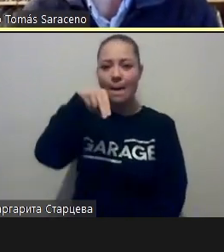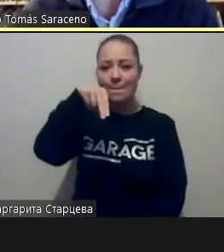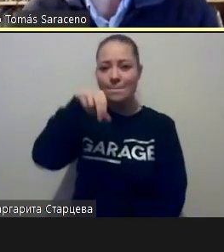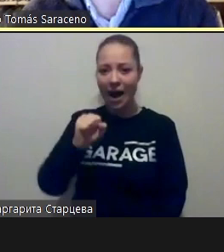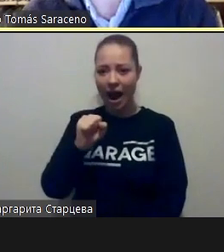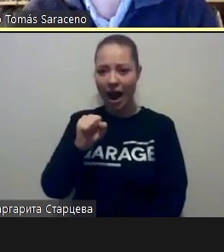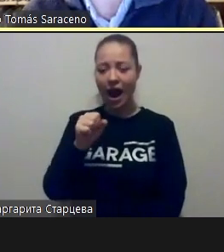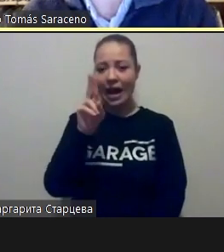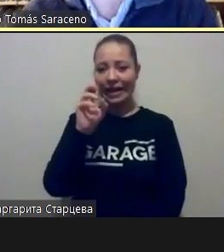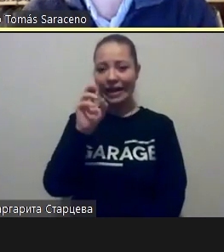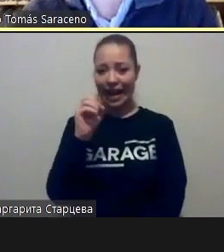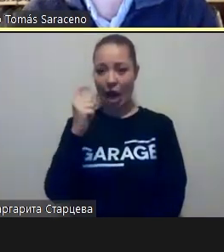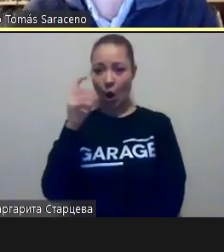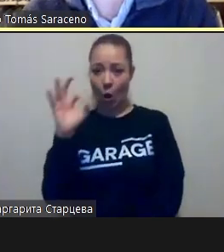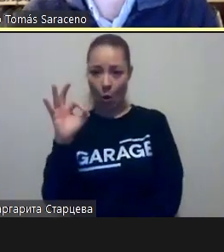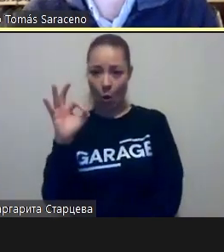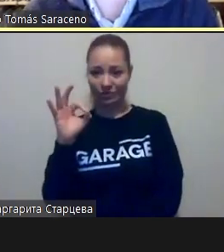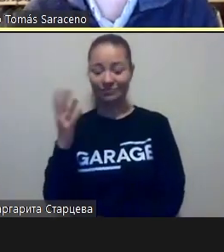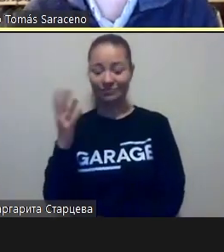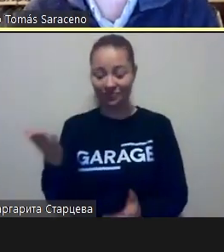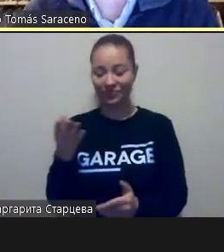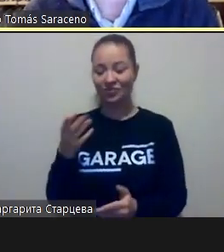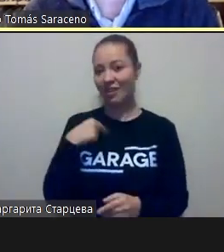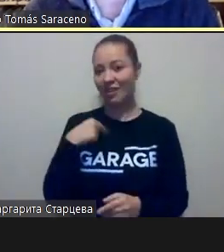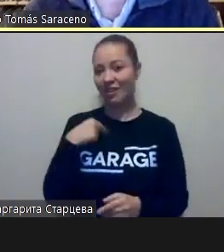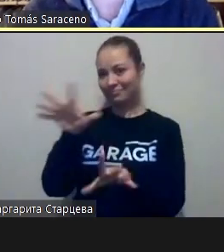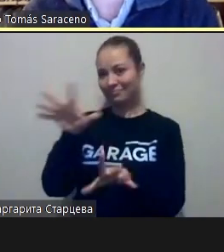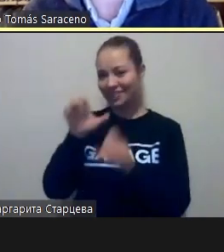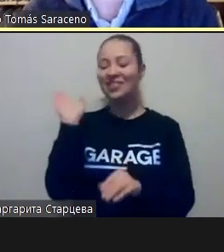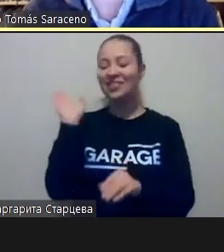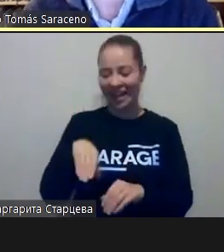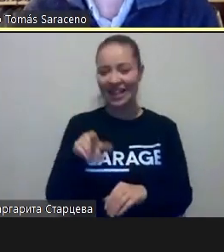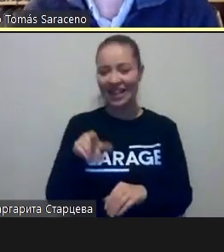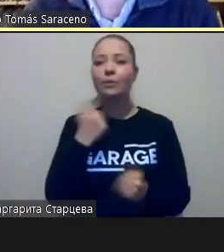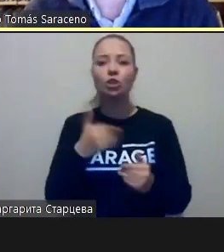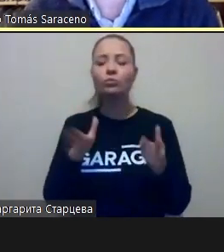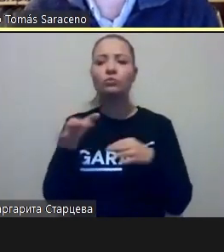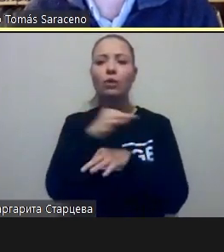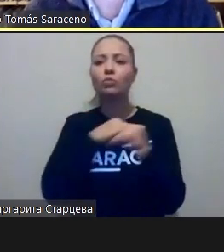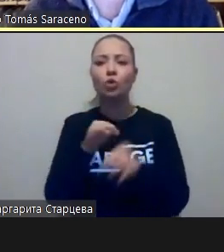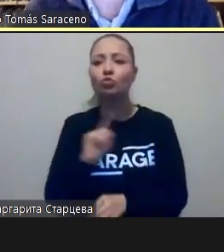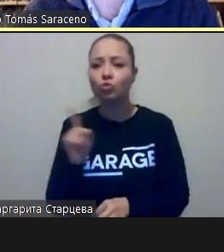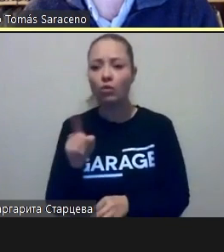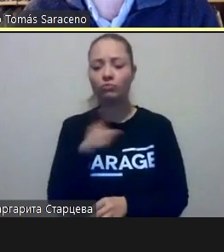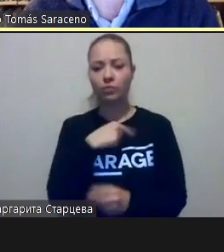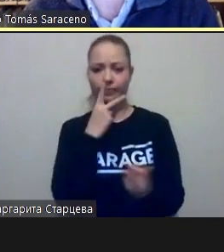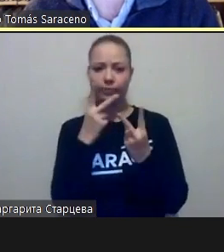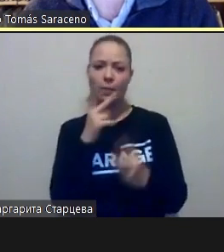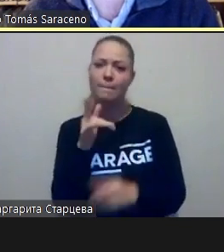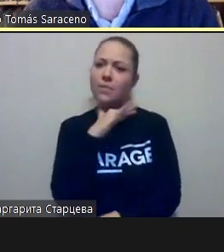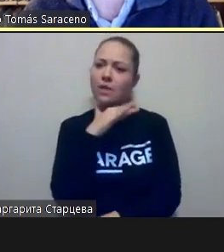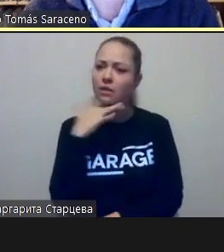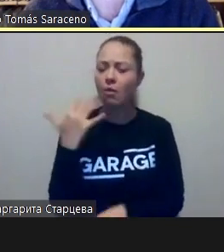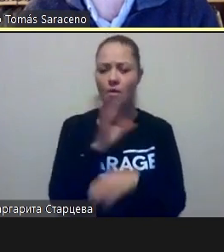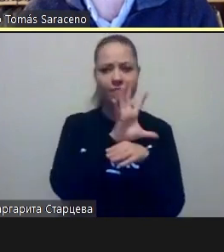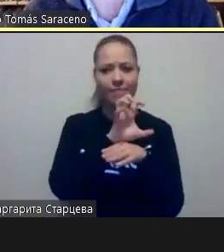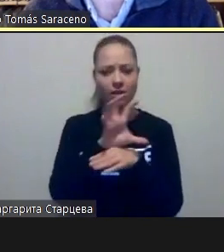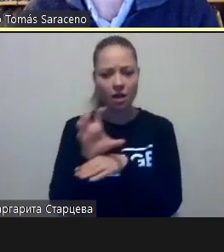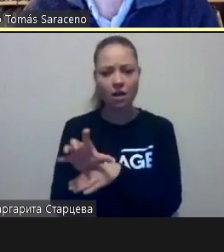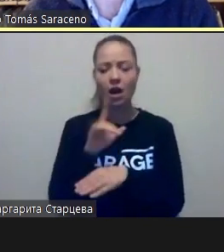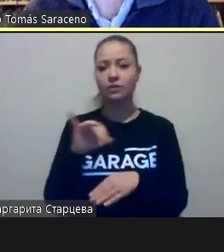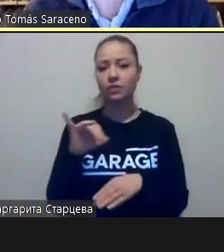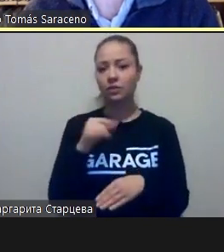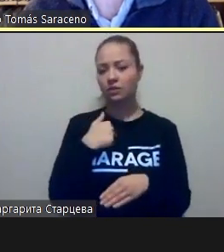is somehow going through many images and give you a little bit of an idea of the